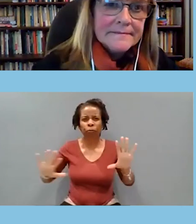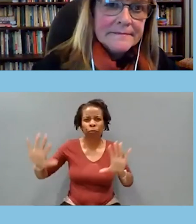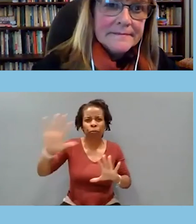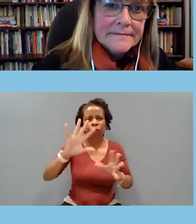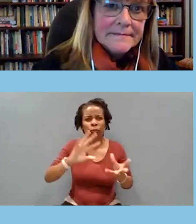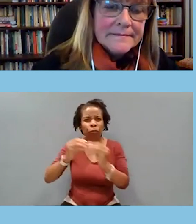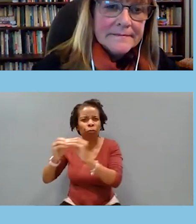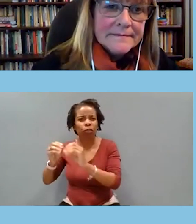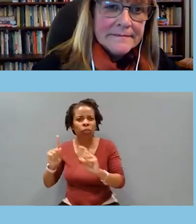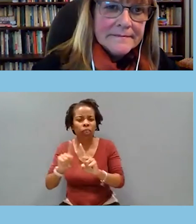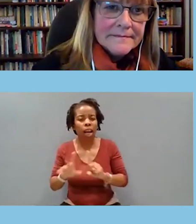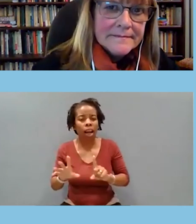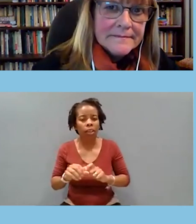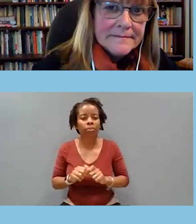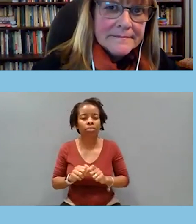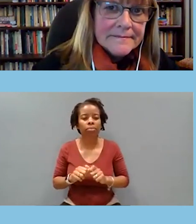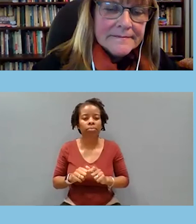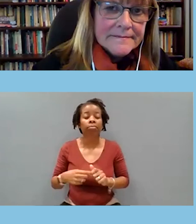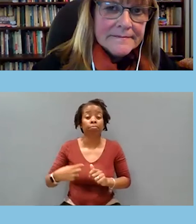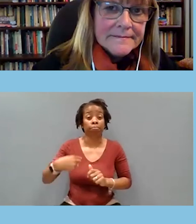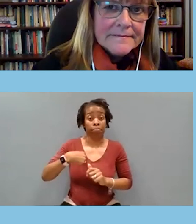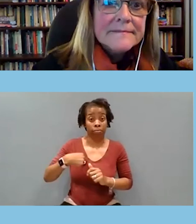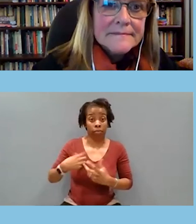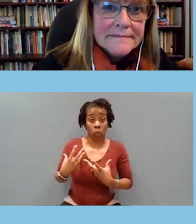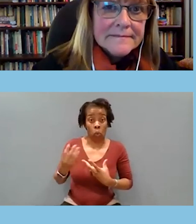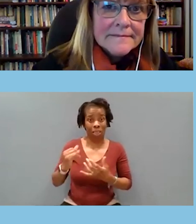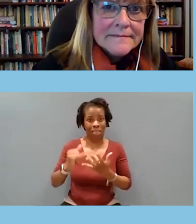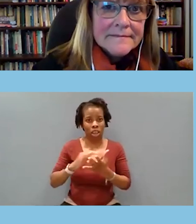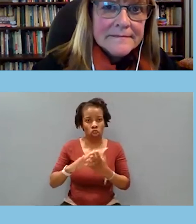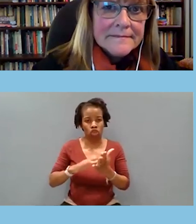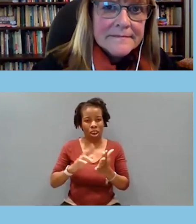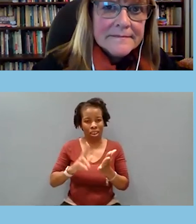Shannon and I were doing the editing of Captioning on Captioning.